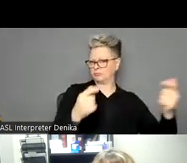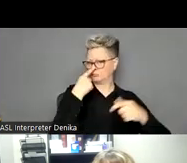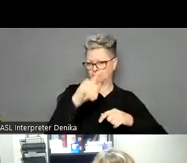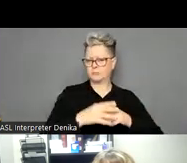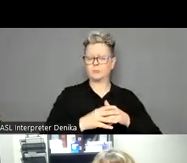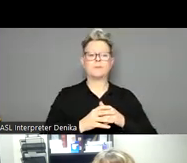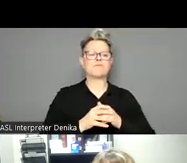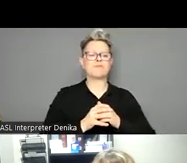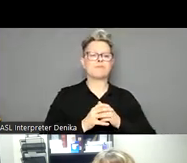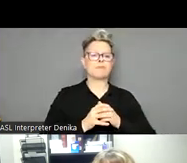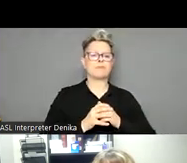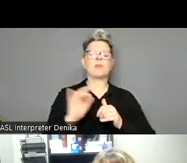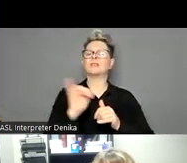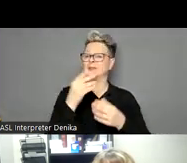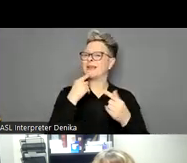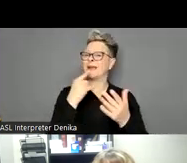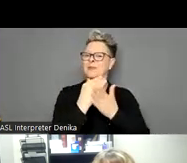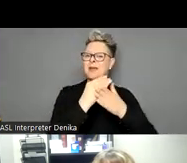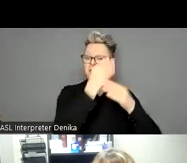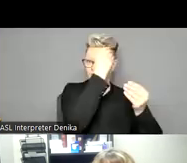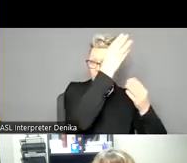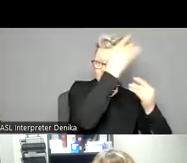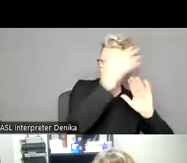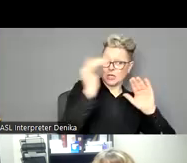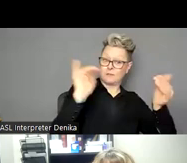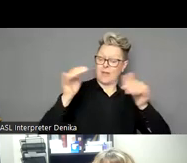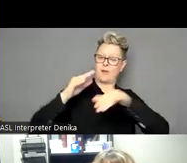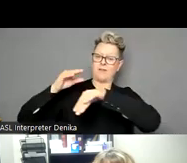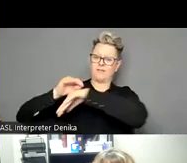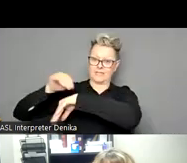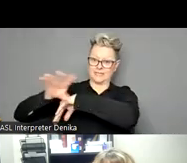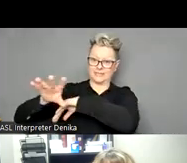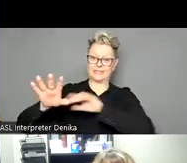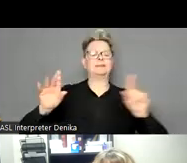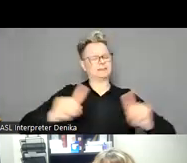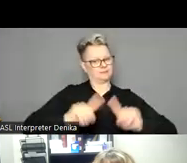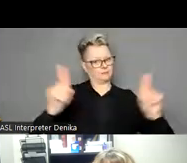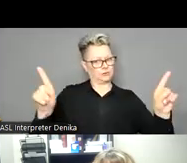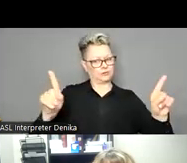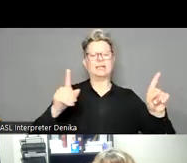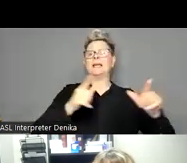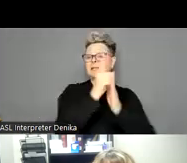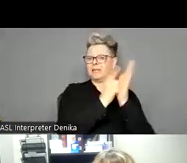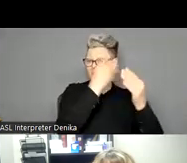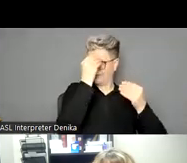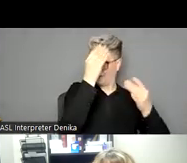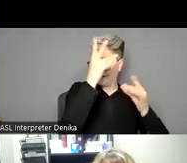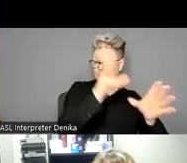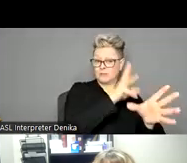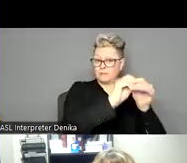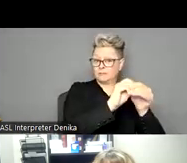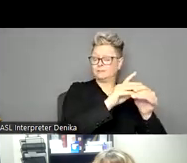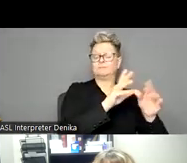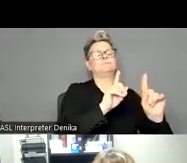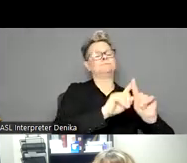Now, I mentioned legal information versus legal advice. Now, legal information includes a lot of things that can be really,